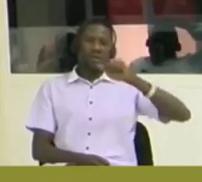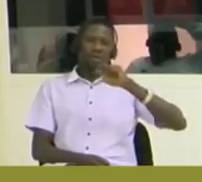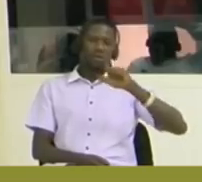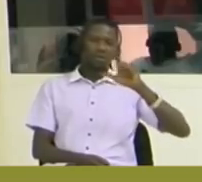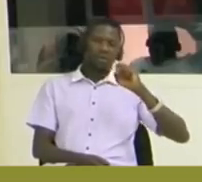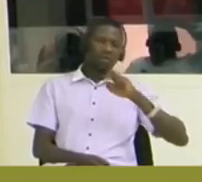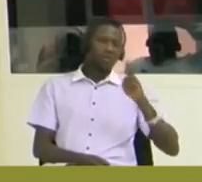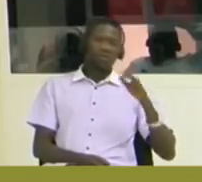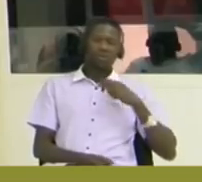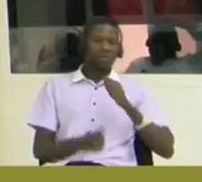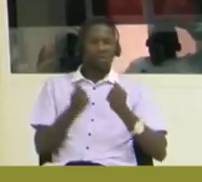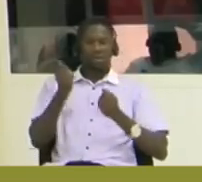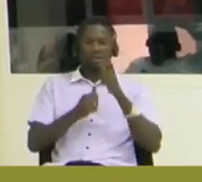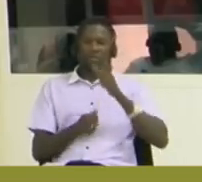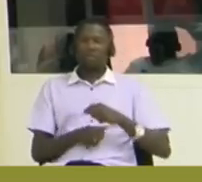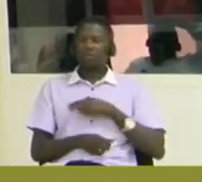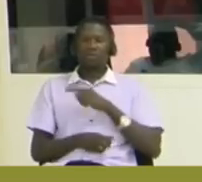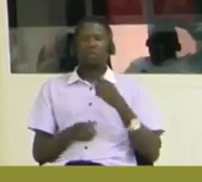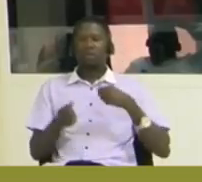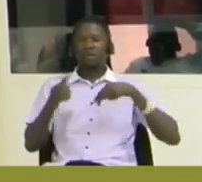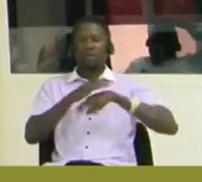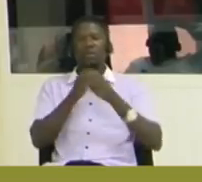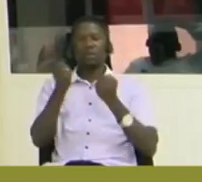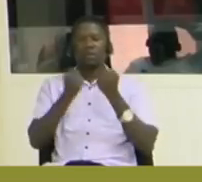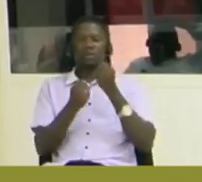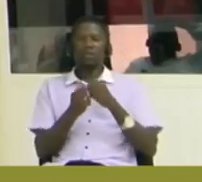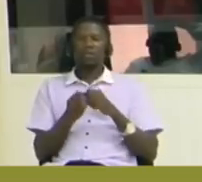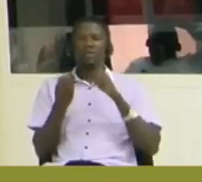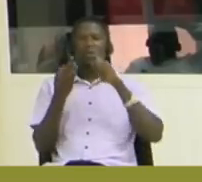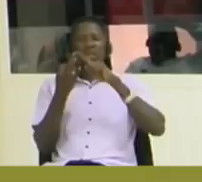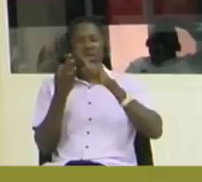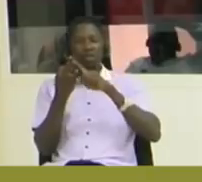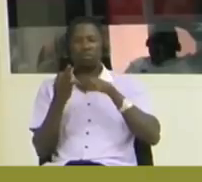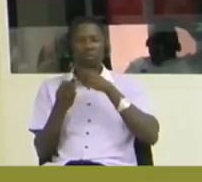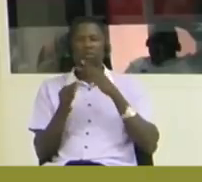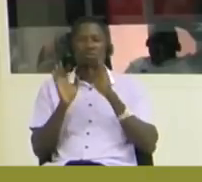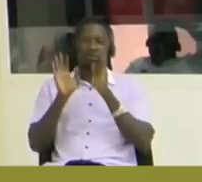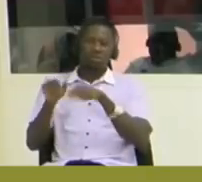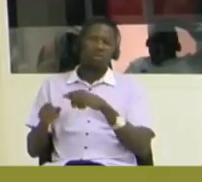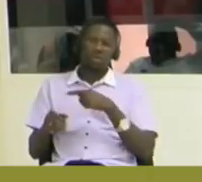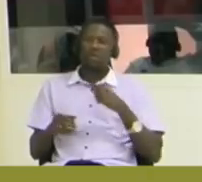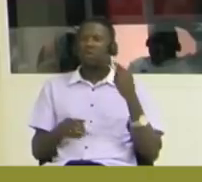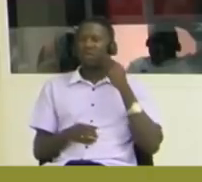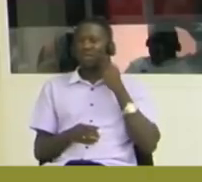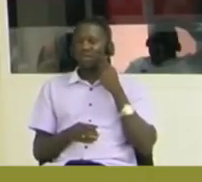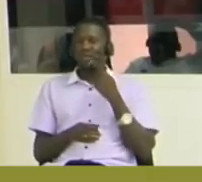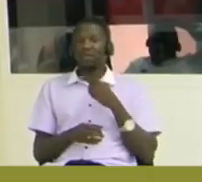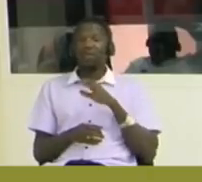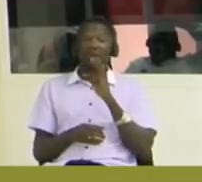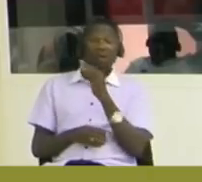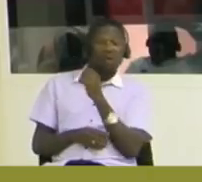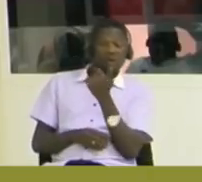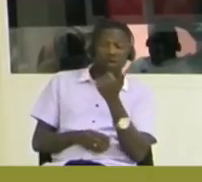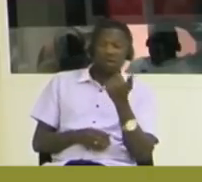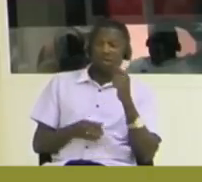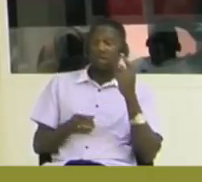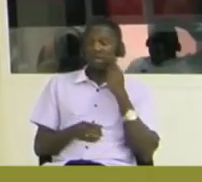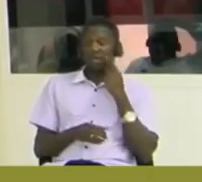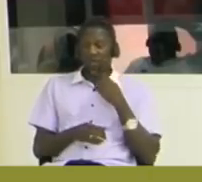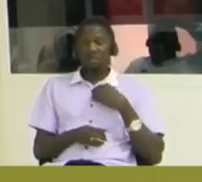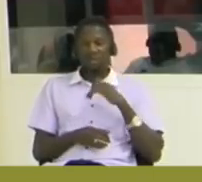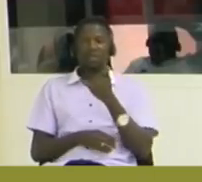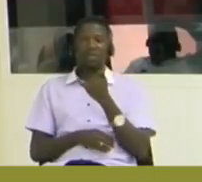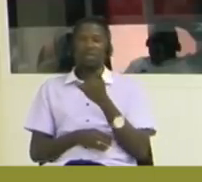And thirdly, they would not have dropped me there on that day. If it was any other day, yes, I would have said